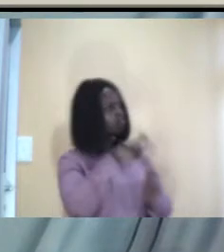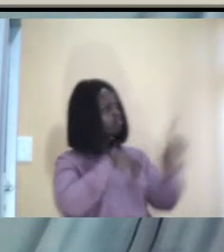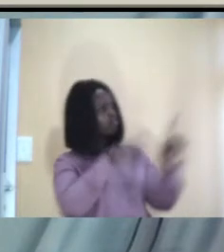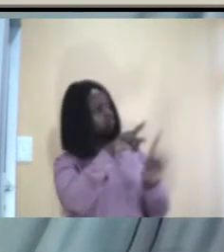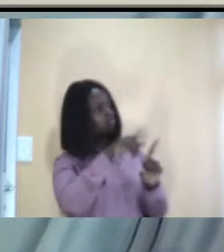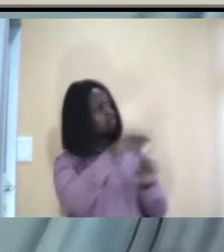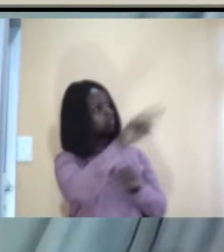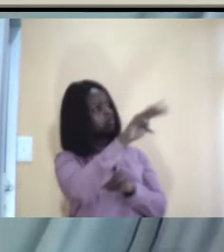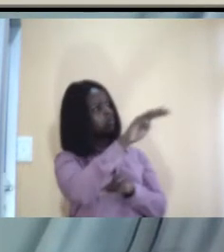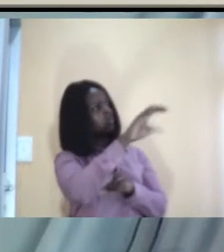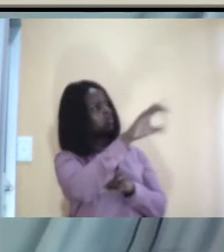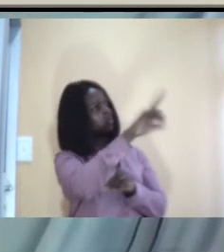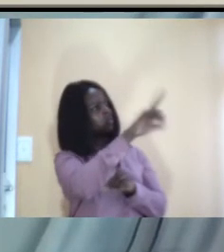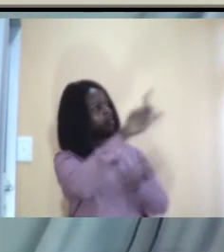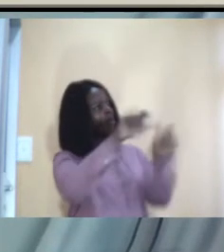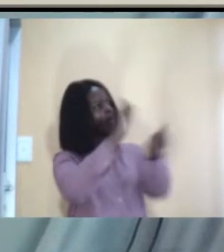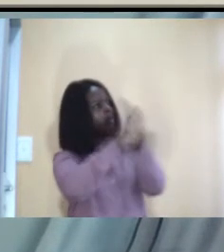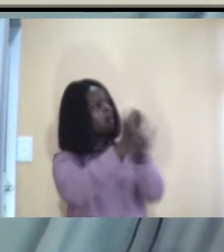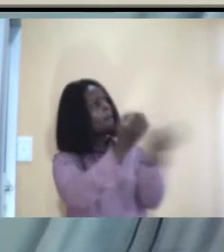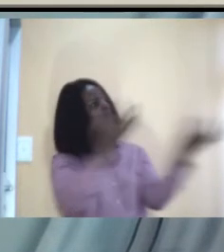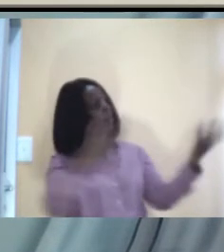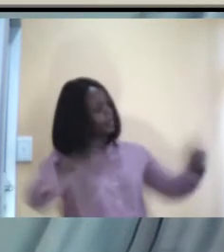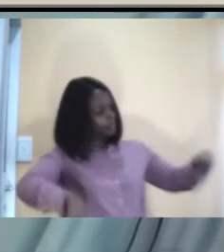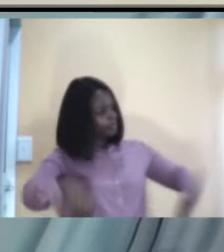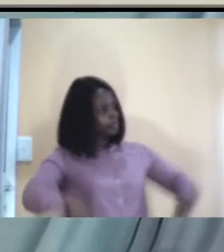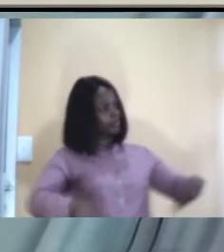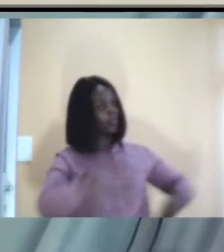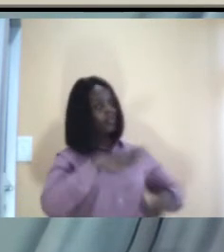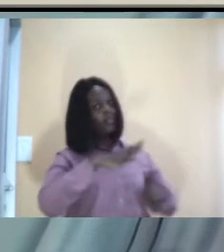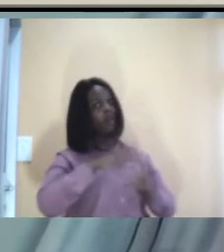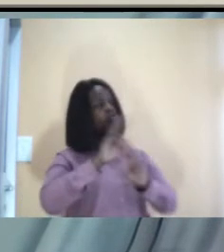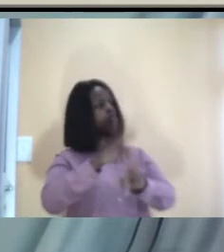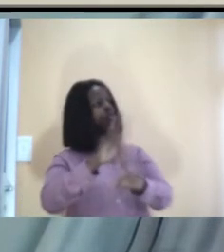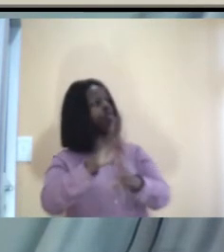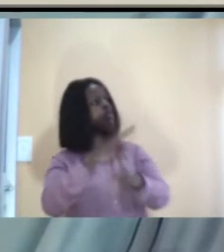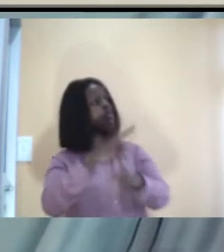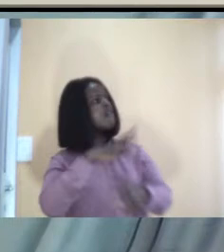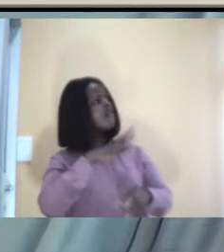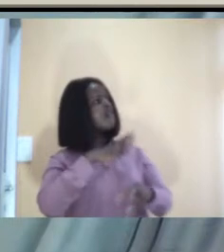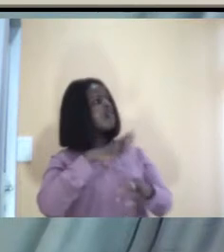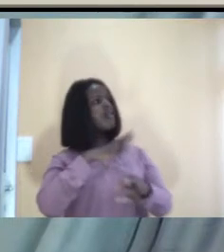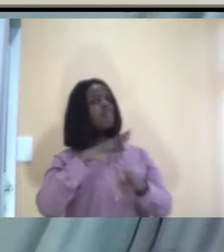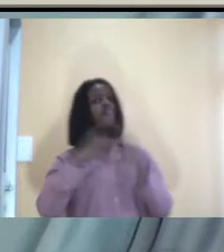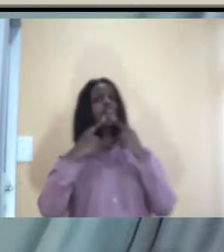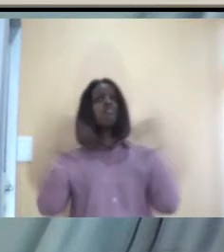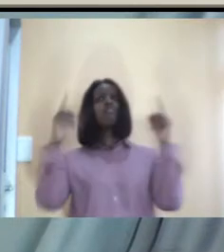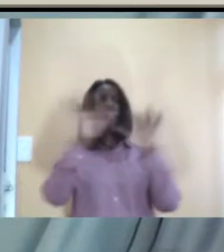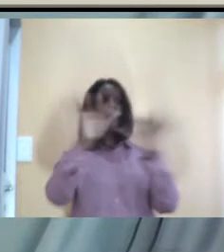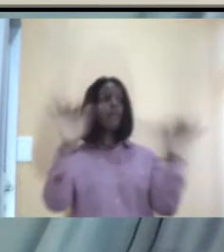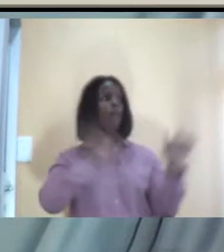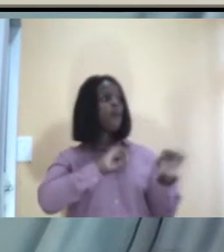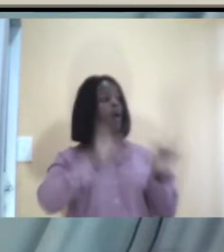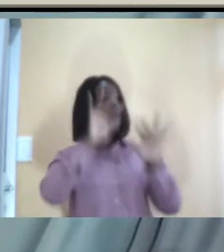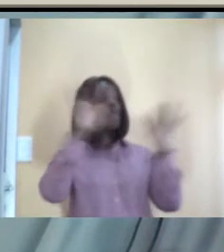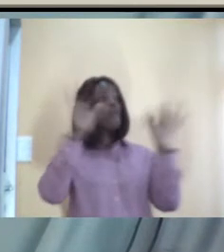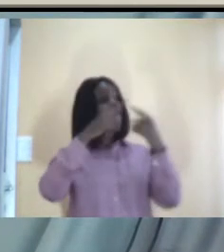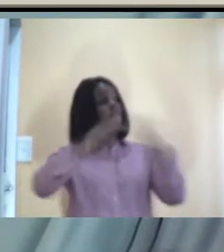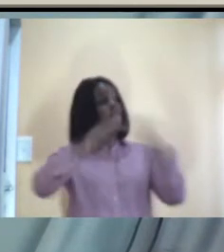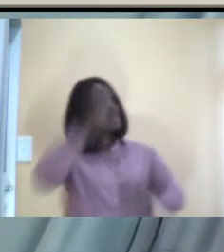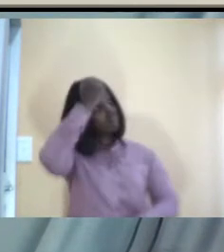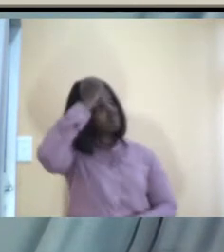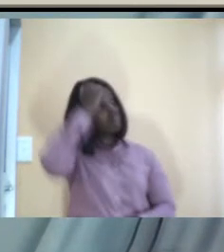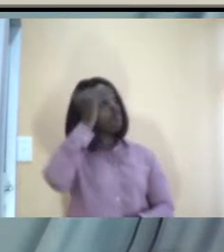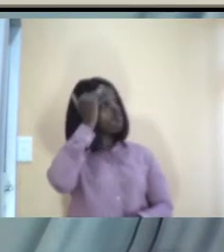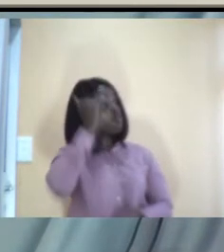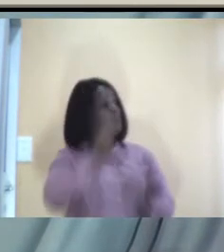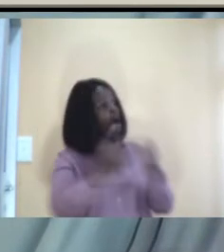sebeboshiwe ngale nkohlakalo kuze kube manje. Lembiko yenkohlakalo idedelwa nini emphakathini ngoba abantu abazona izulu bayazi